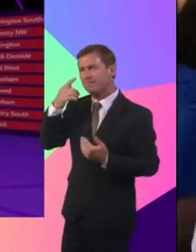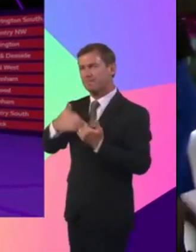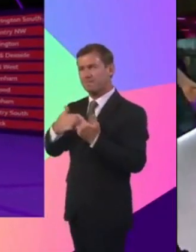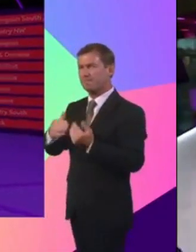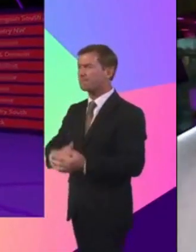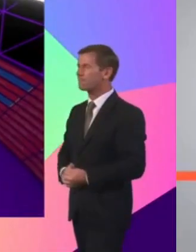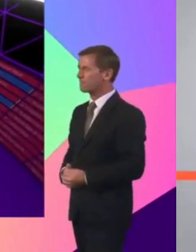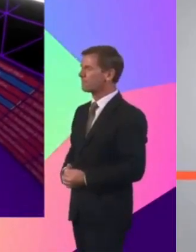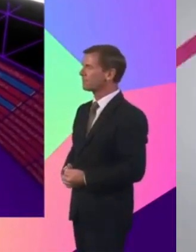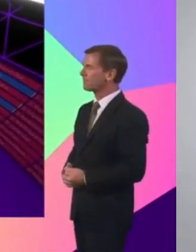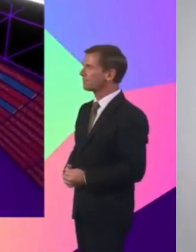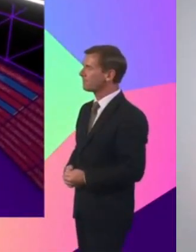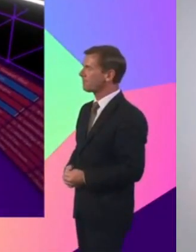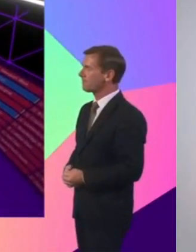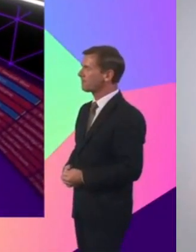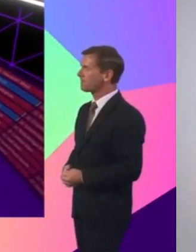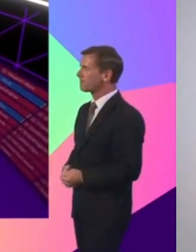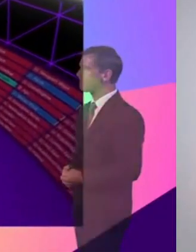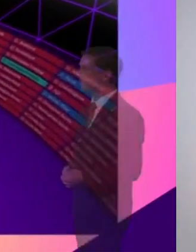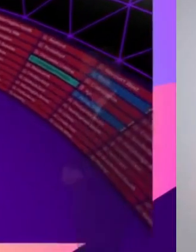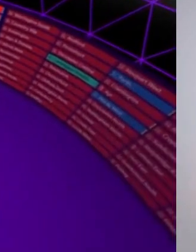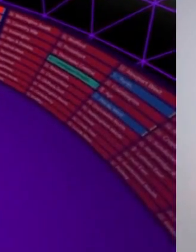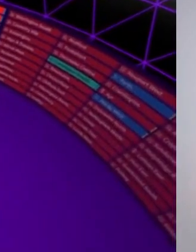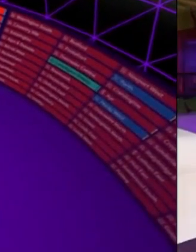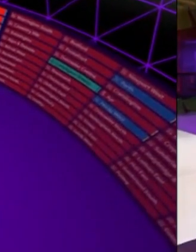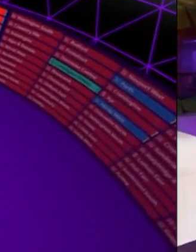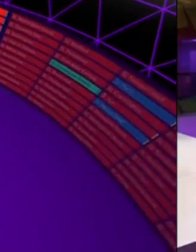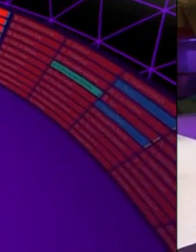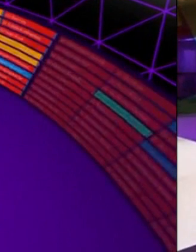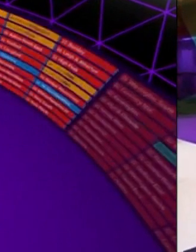16,026. The Conservative Party candidate. Again, you can see what's happened.